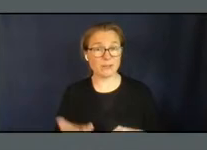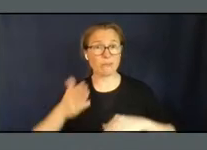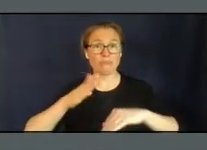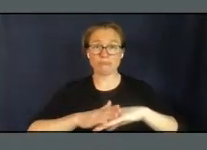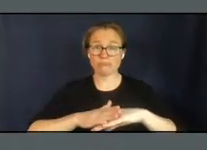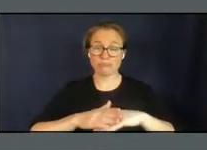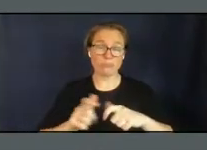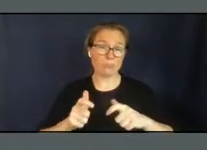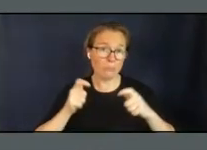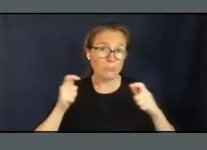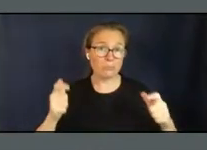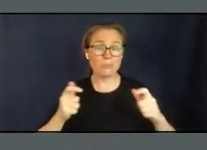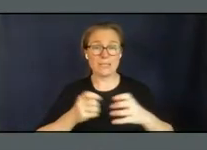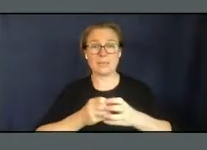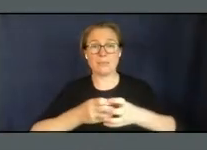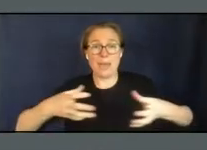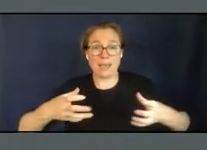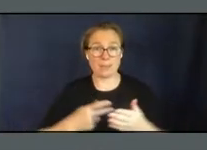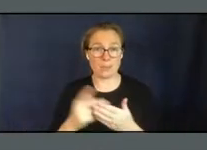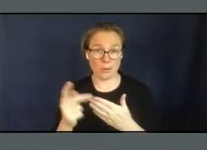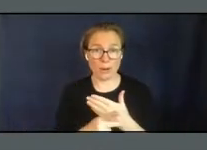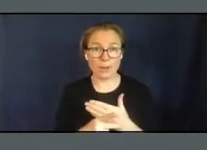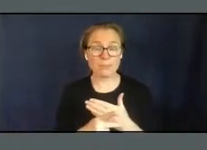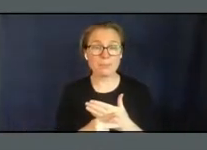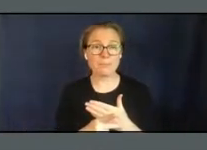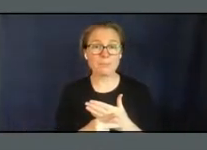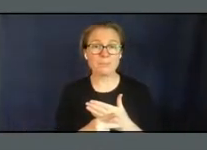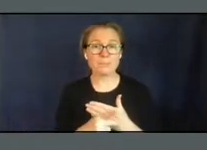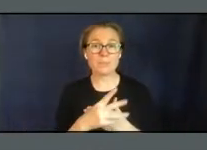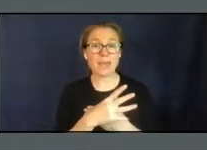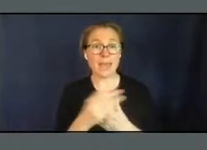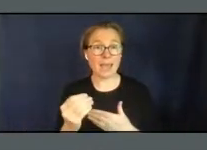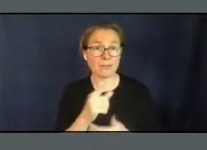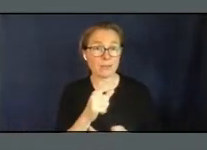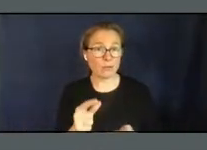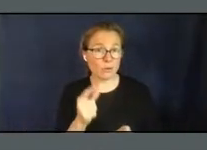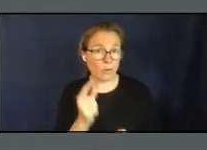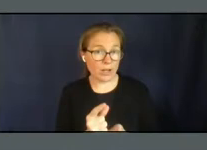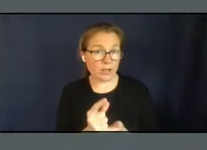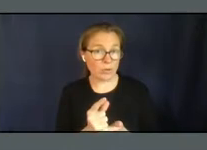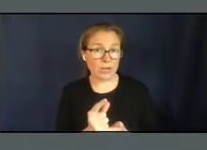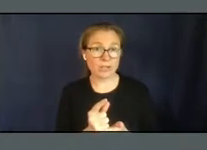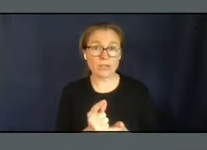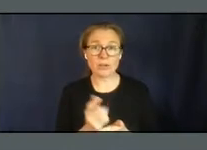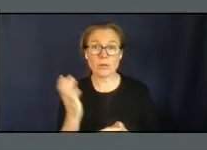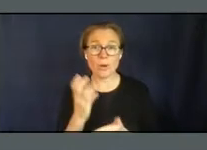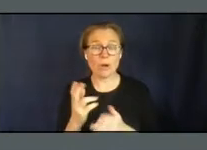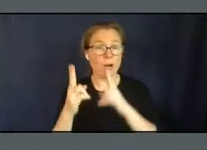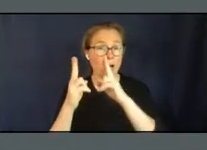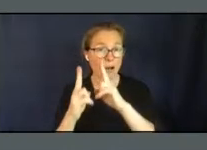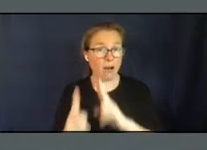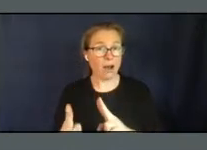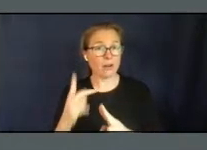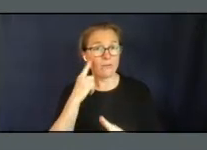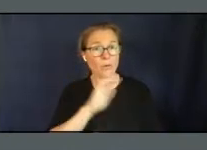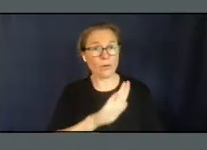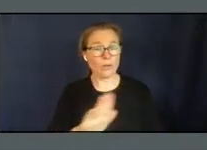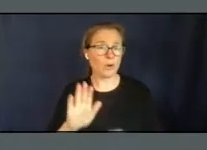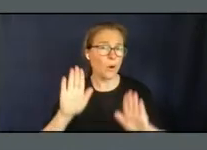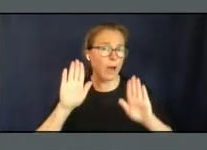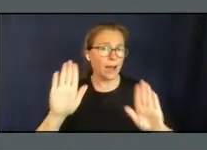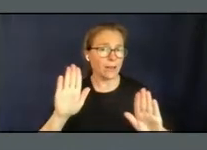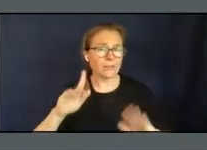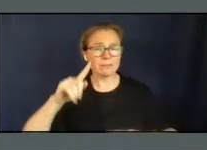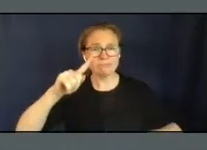program. Also at graduation, we were honored, graduates were honored for excellence in diversity, equity, inclusion work